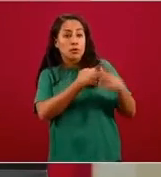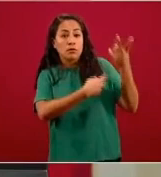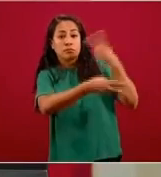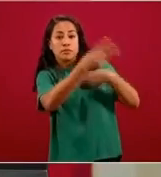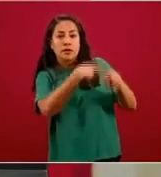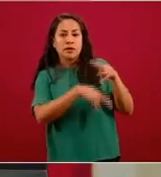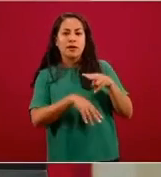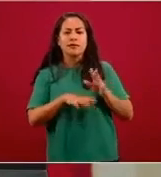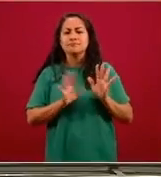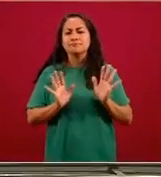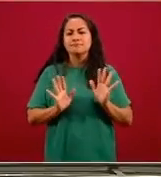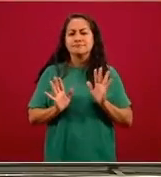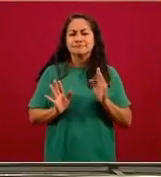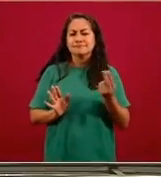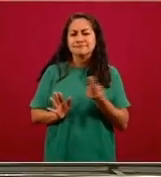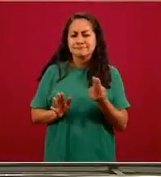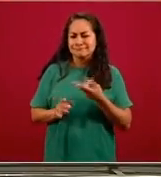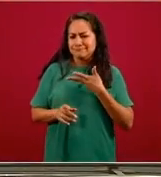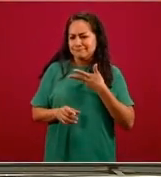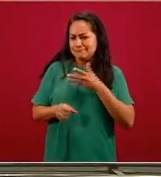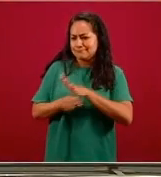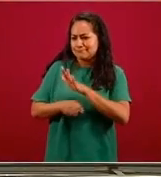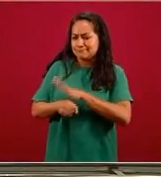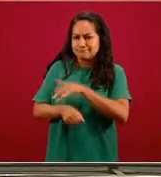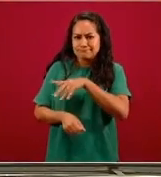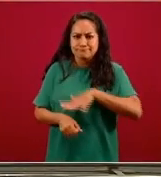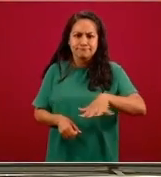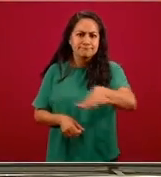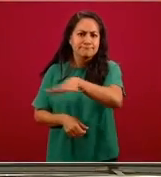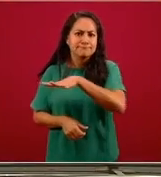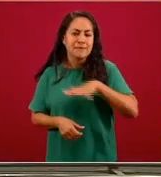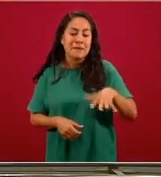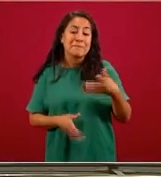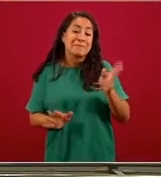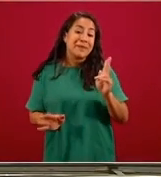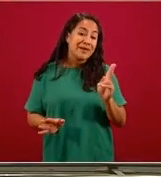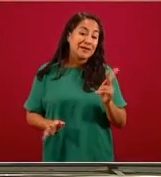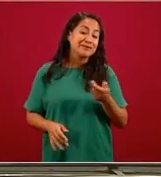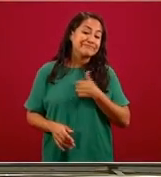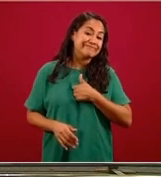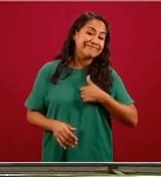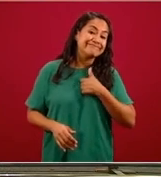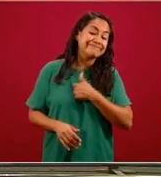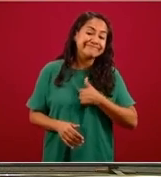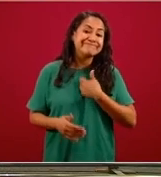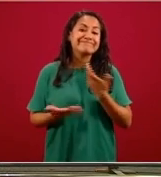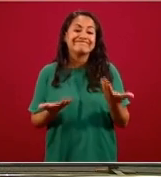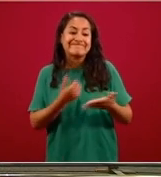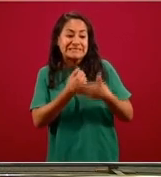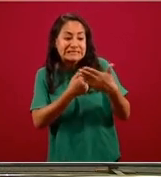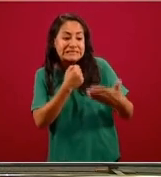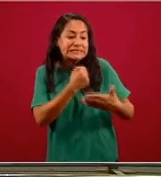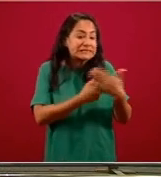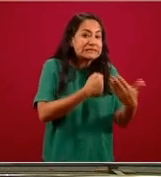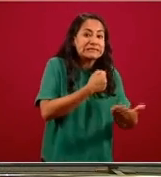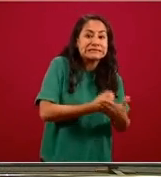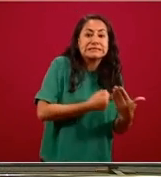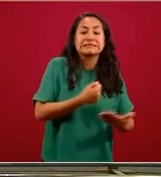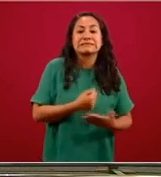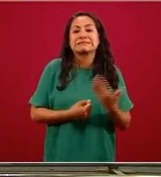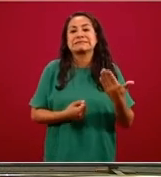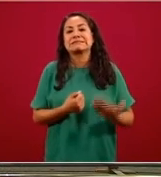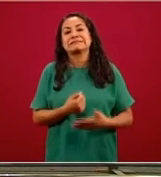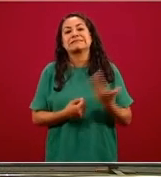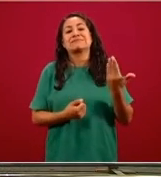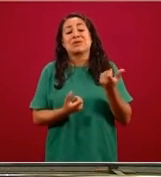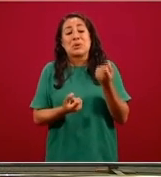we wouldn't have to ask for foreigners because we'd have enough here. In Mexico, Mexico. Unfortunately, the case is that we don't